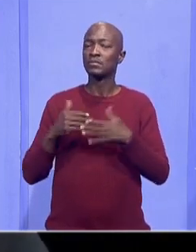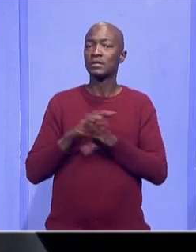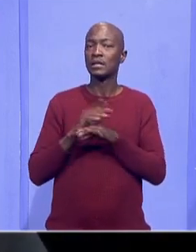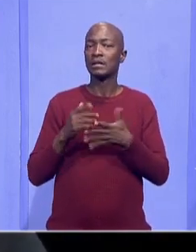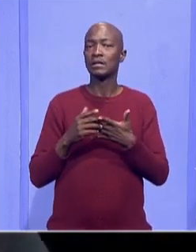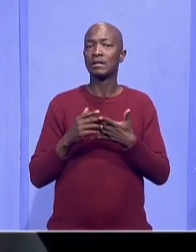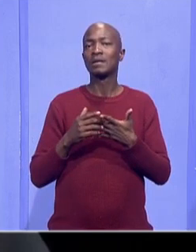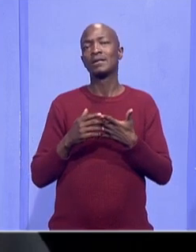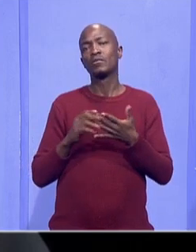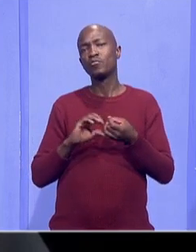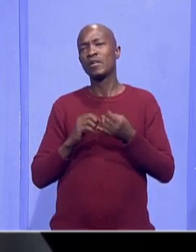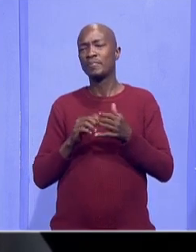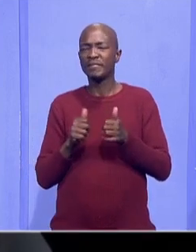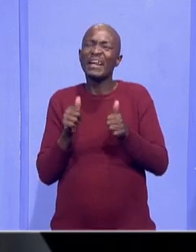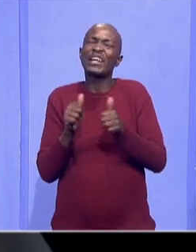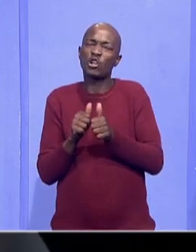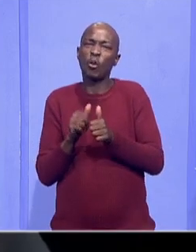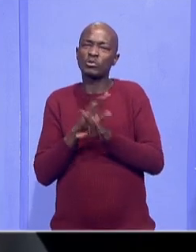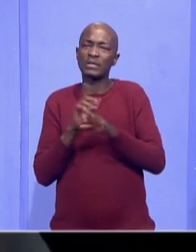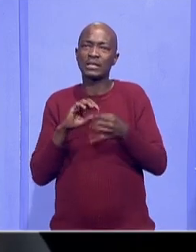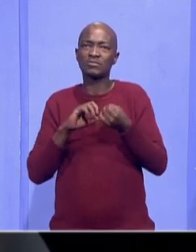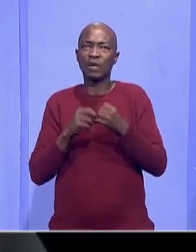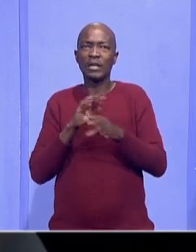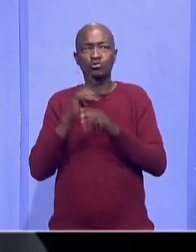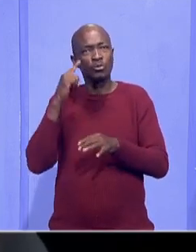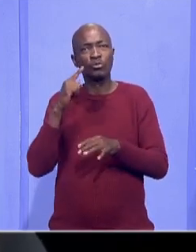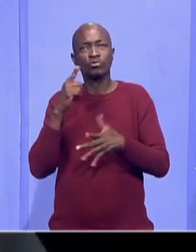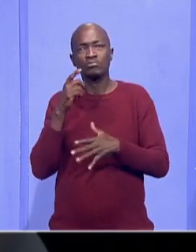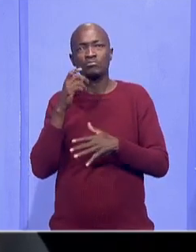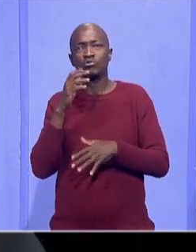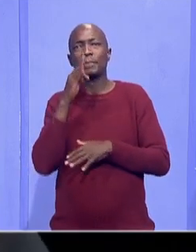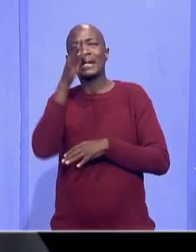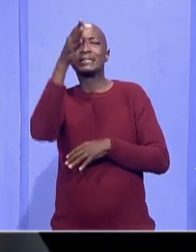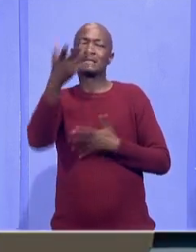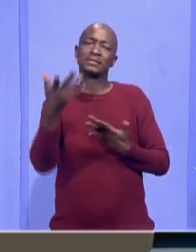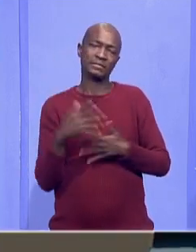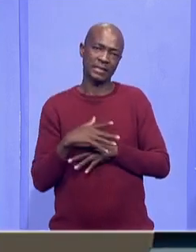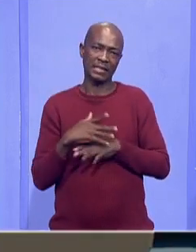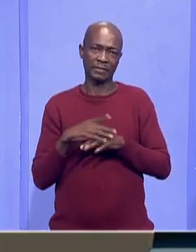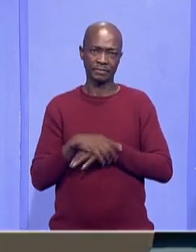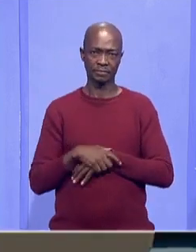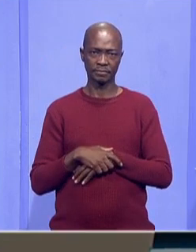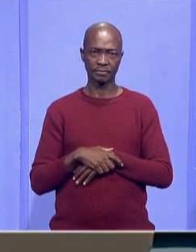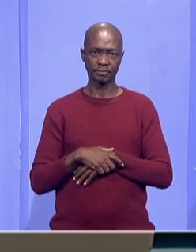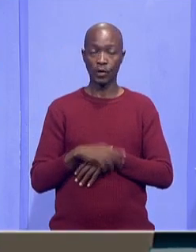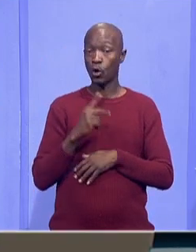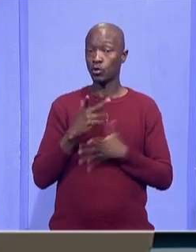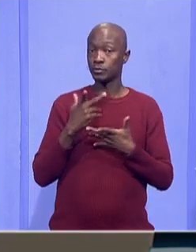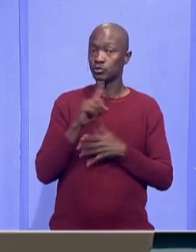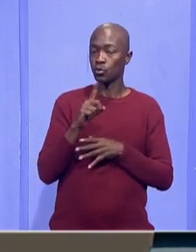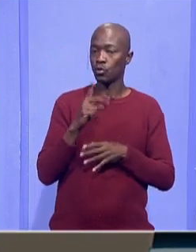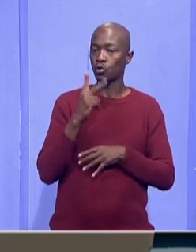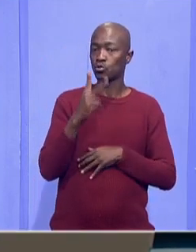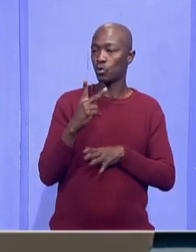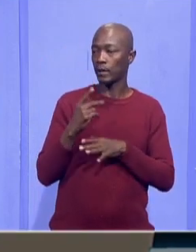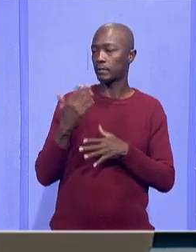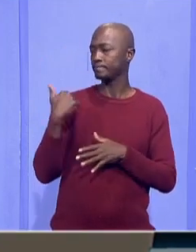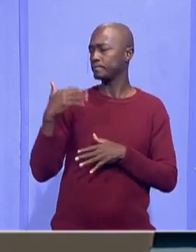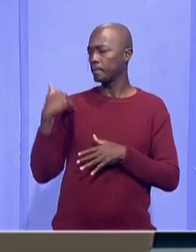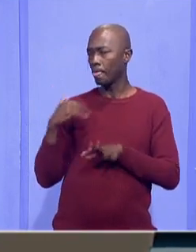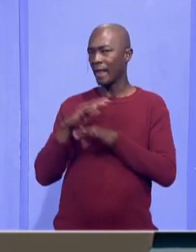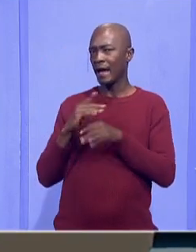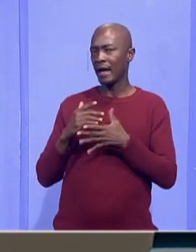of projecting the elections as close as possible. So you look at the previous elections numbers.